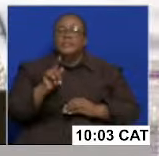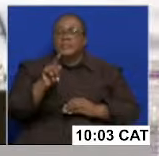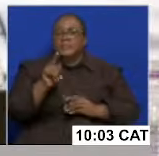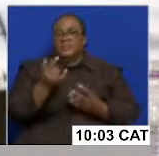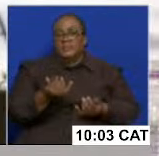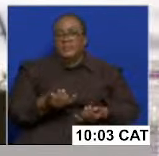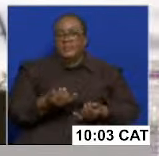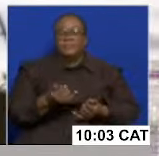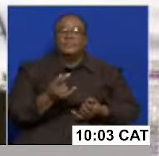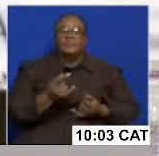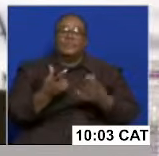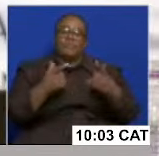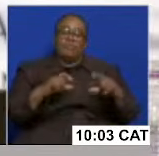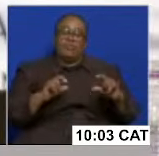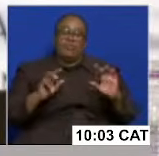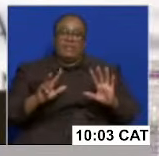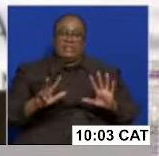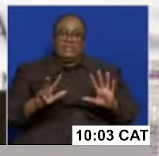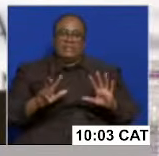8.